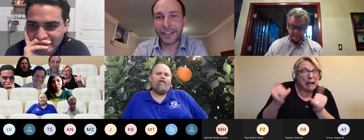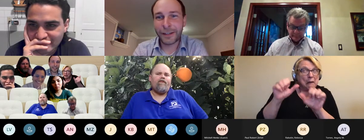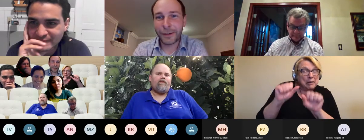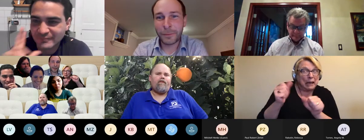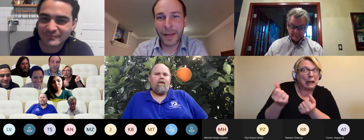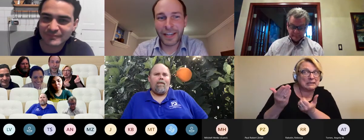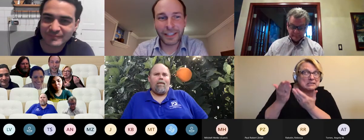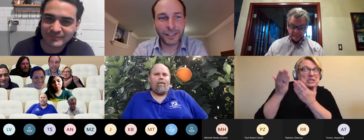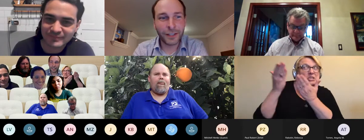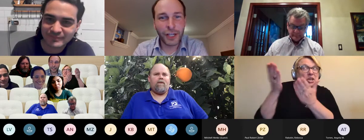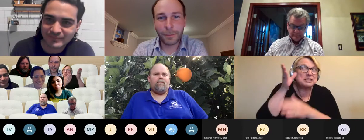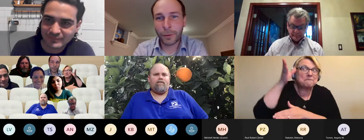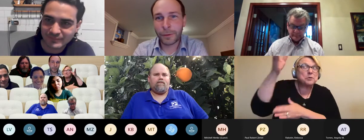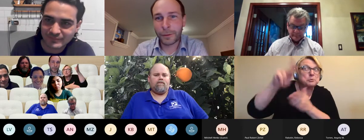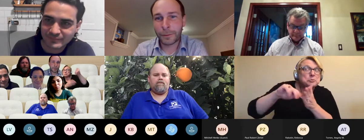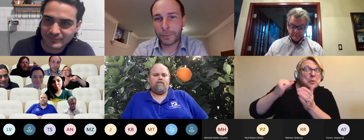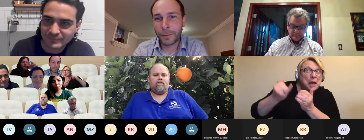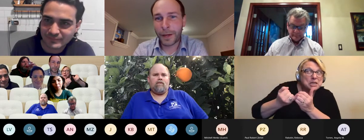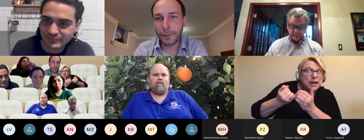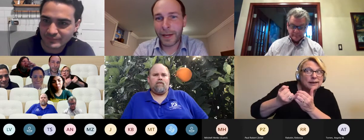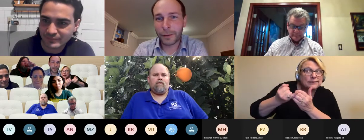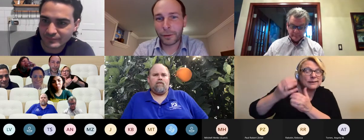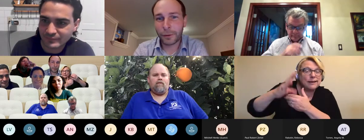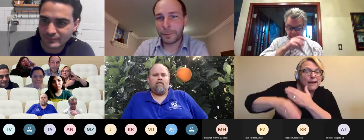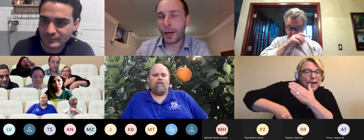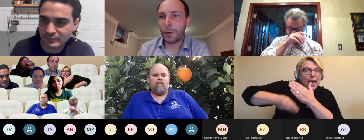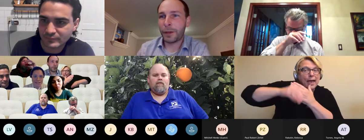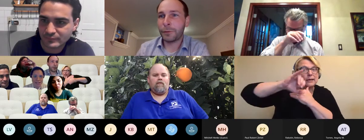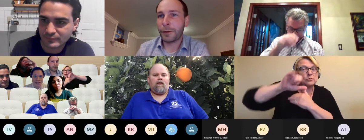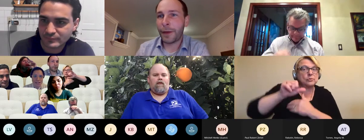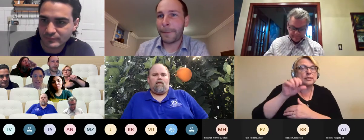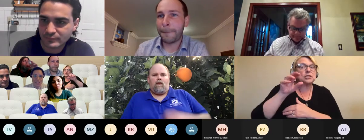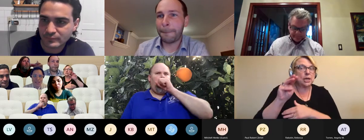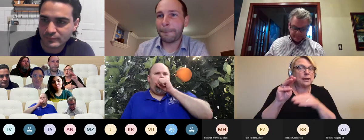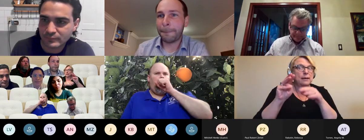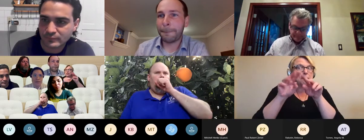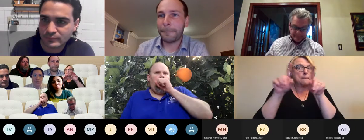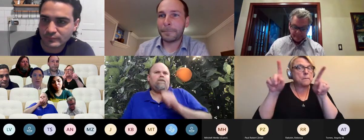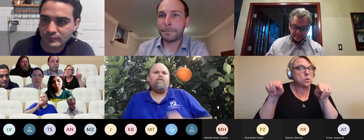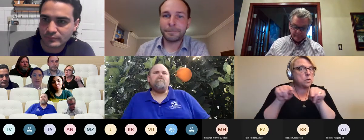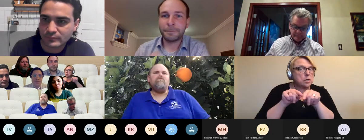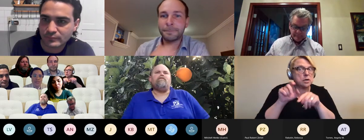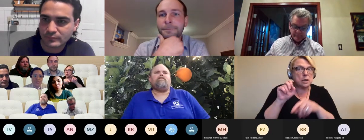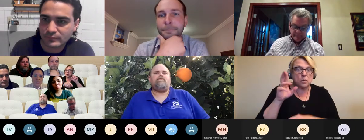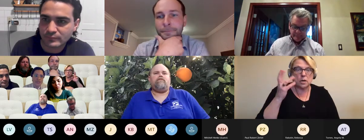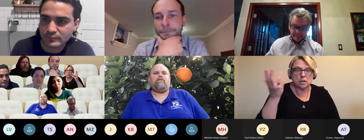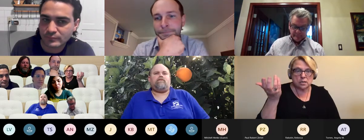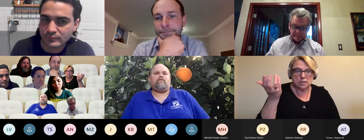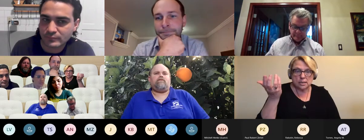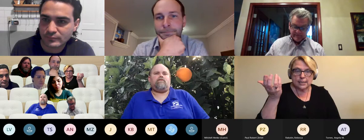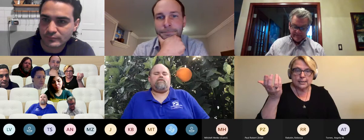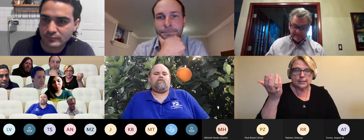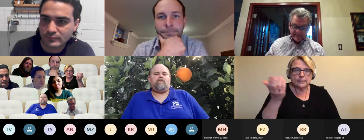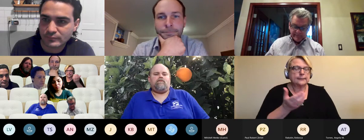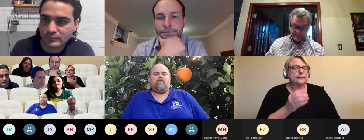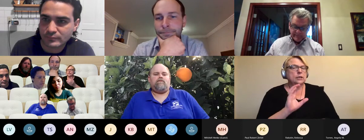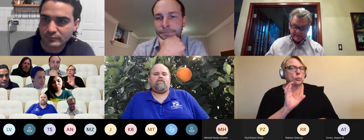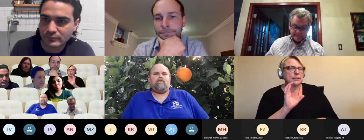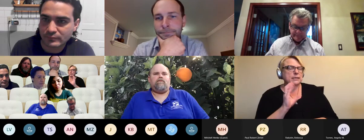about adding it to the Jamboard or providing feedback, or how you want to feel that. Well, since we do need